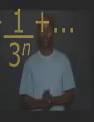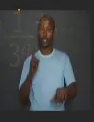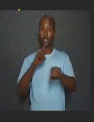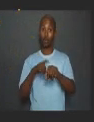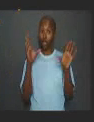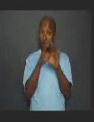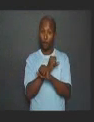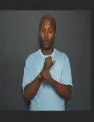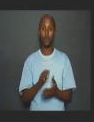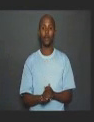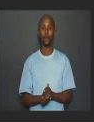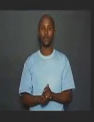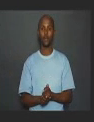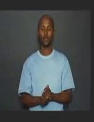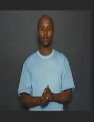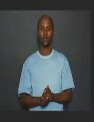Time's up!